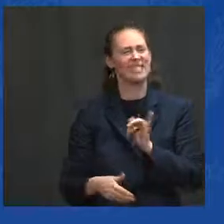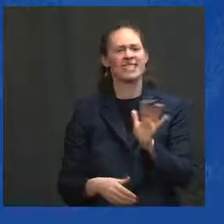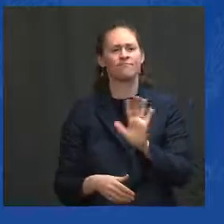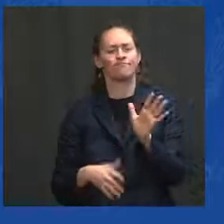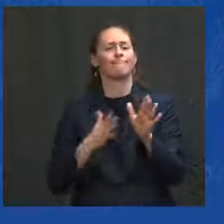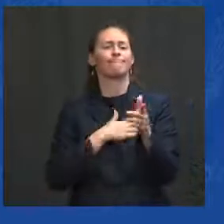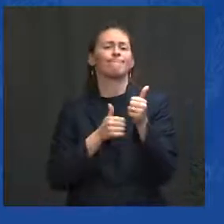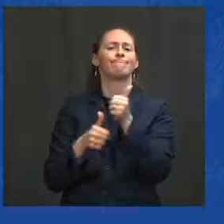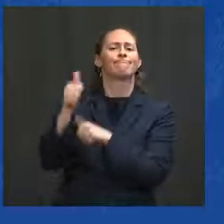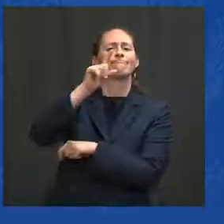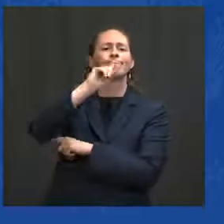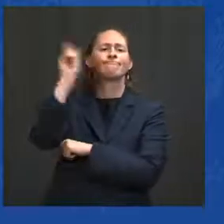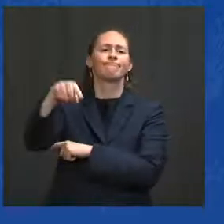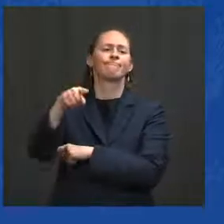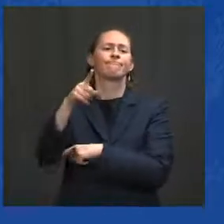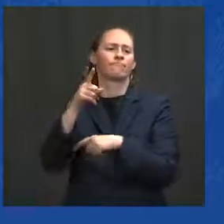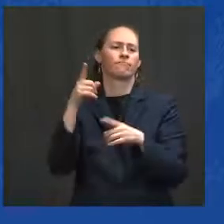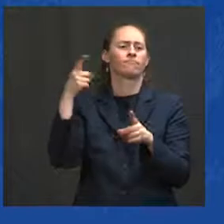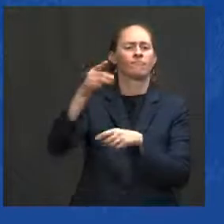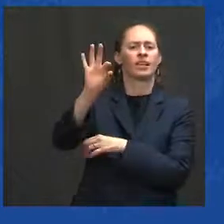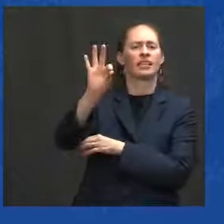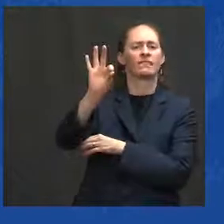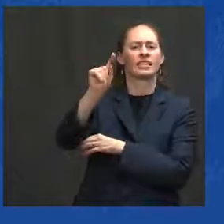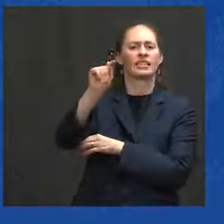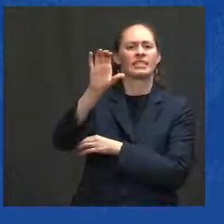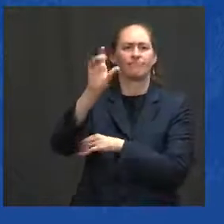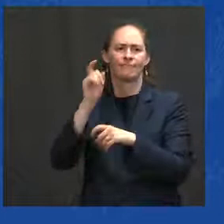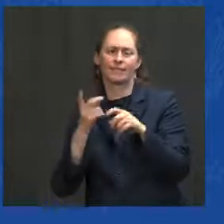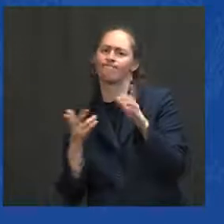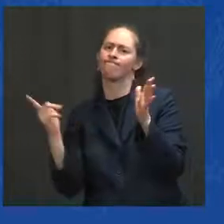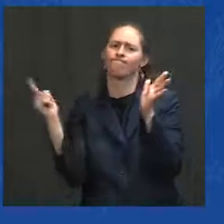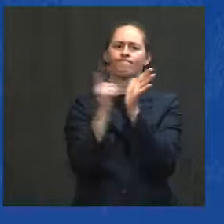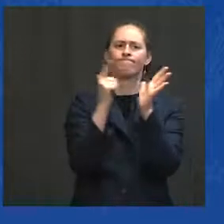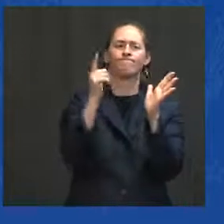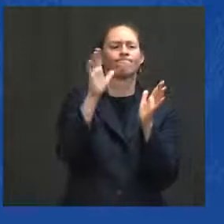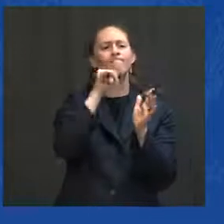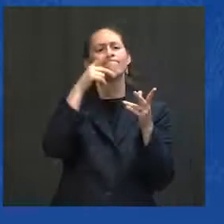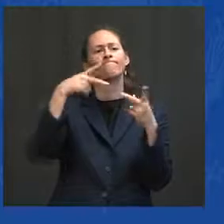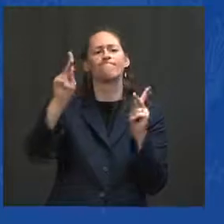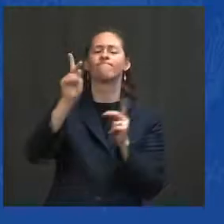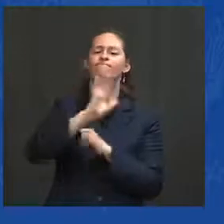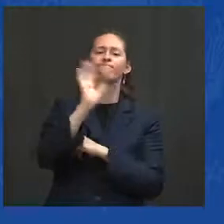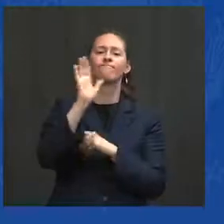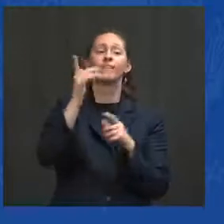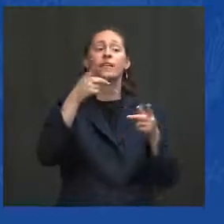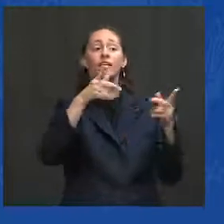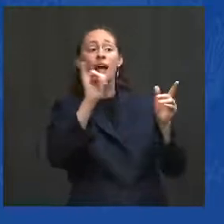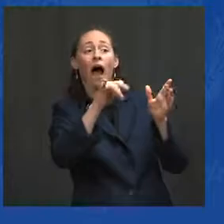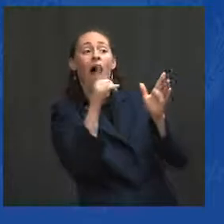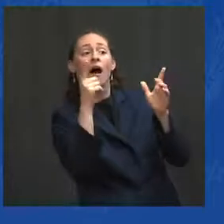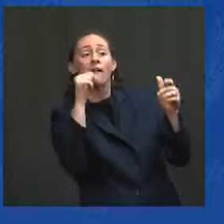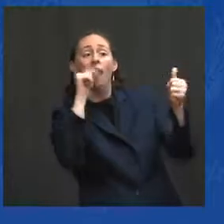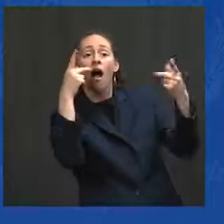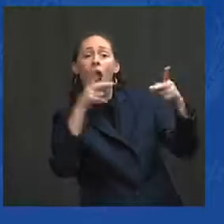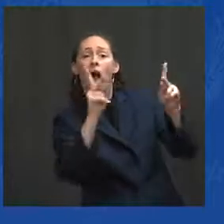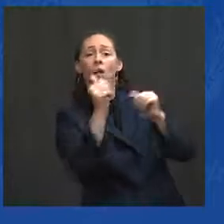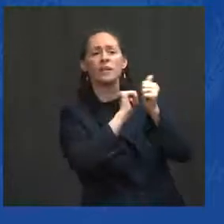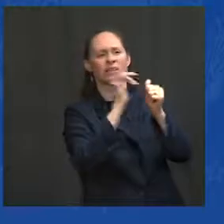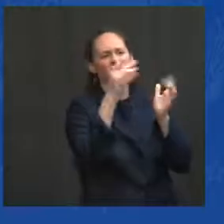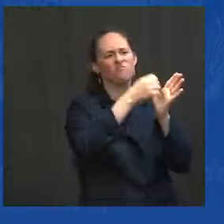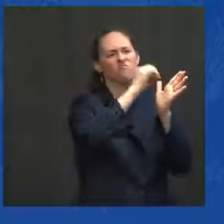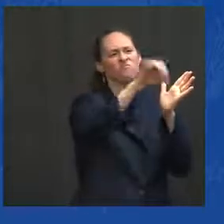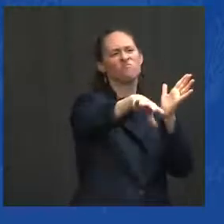the FTC to ban or limit non-compete agreements. Let workers choose who they want to work